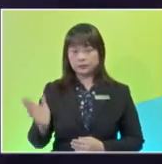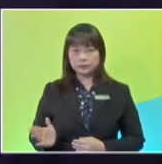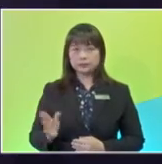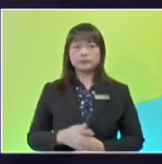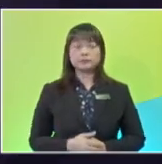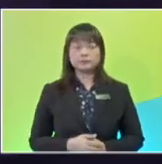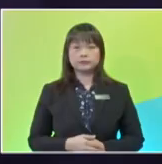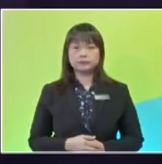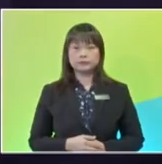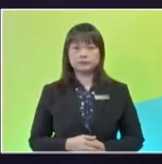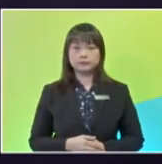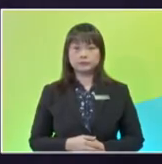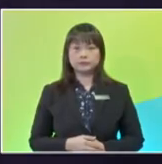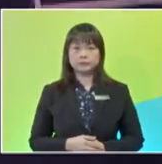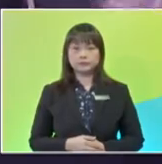water? Yeah, both cold water.